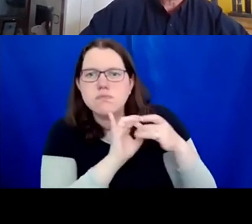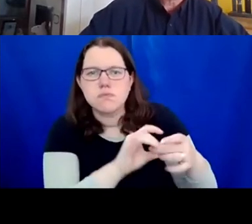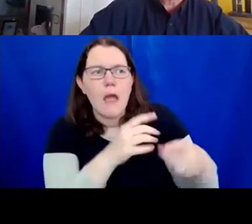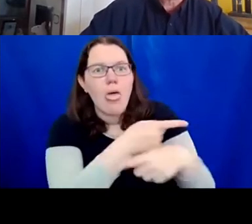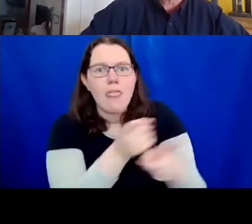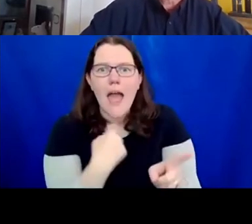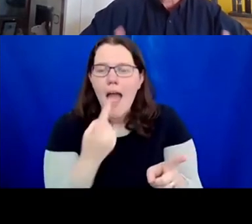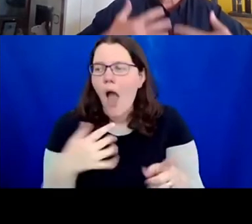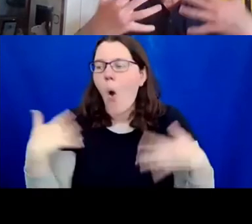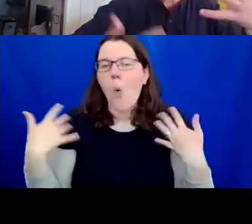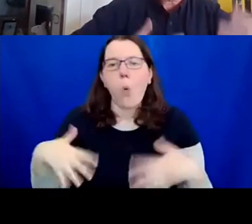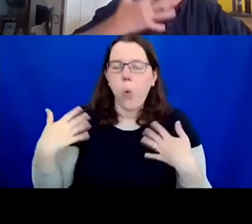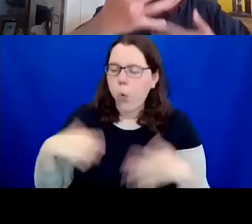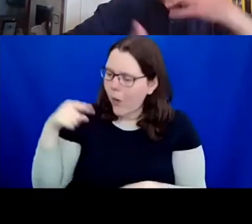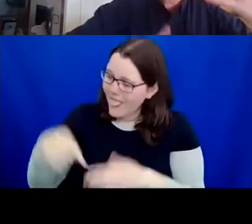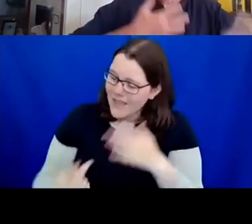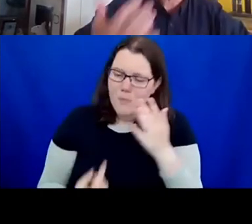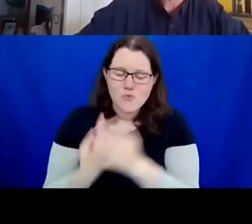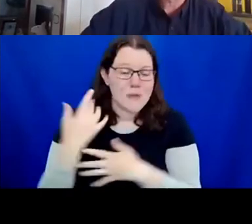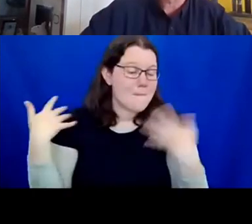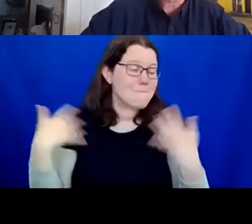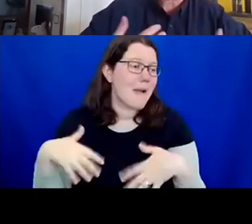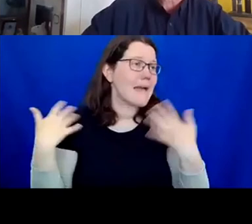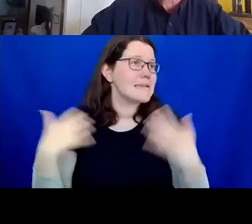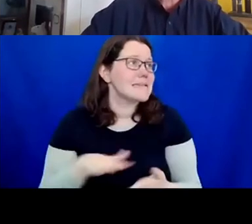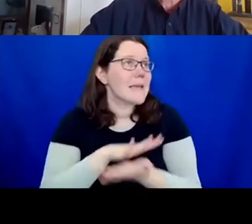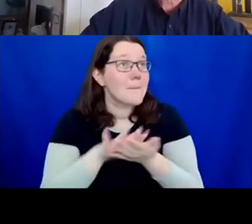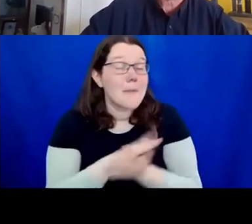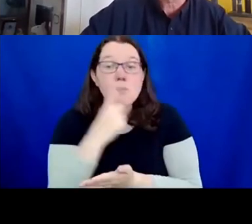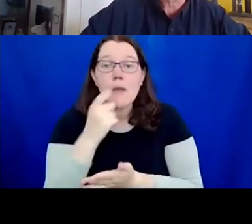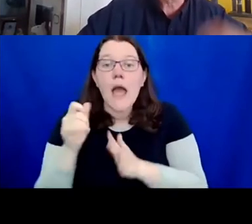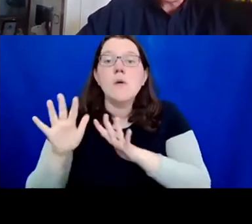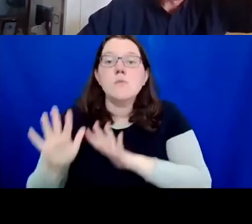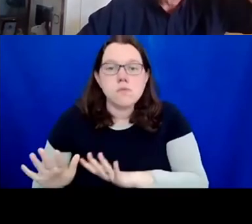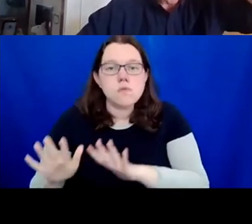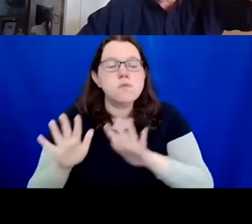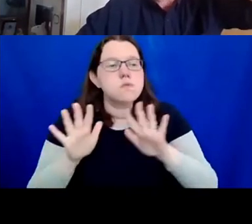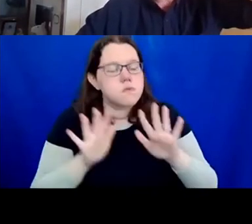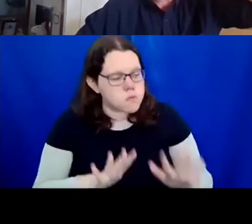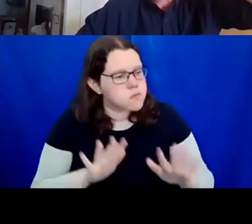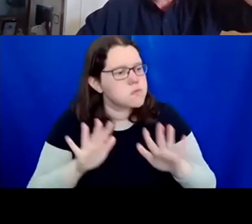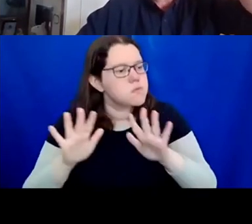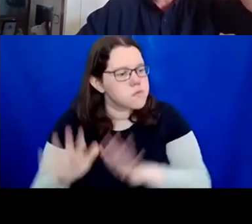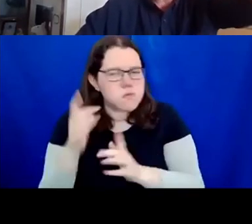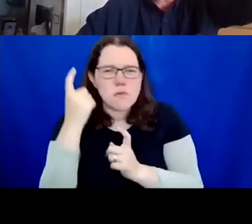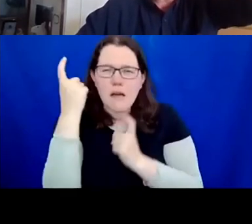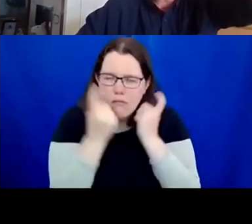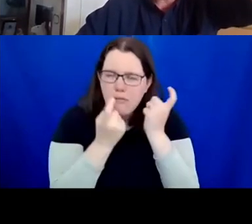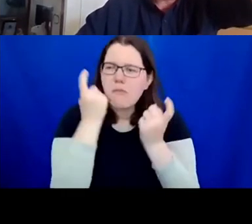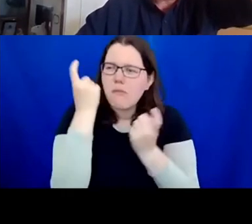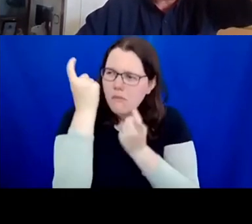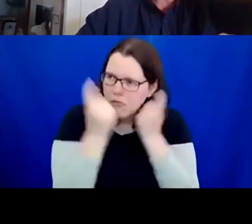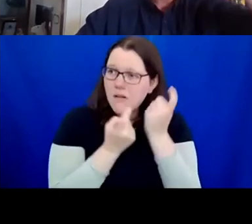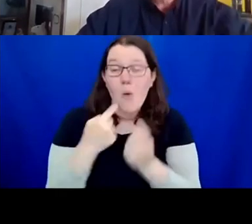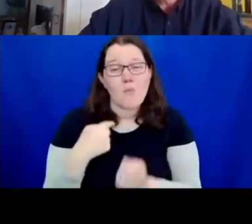amazing opportunity to just get off the production treadmill and have that space and time to reflect. So I count myself very lucky that I get